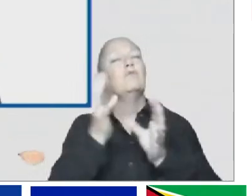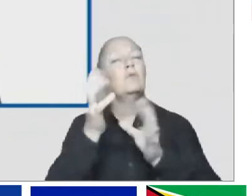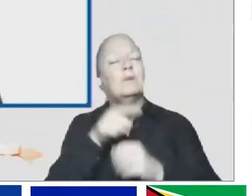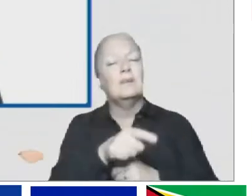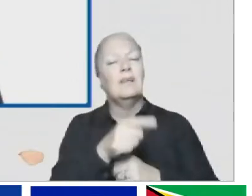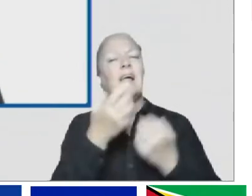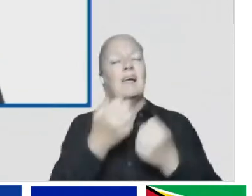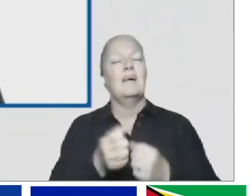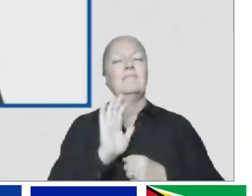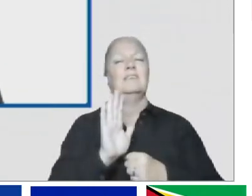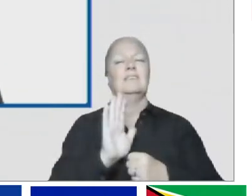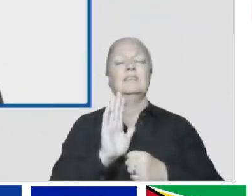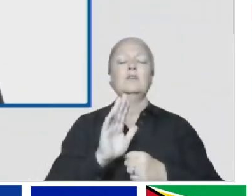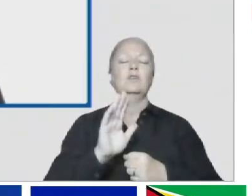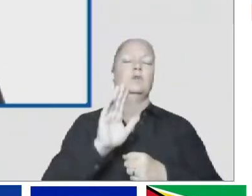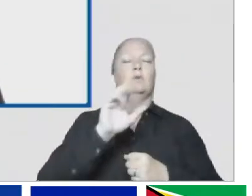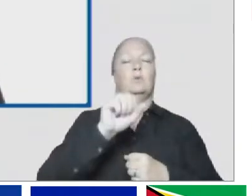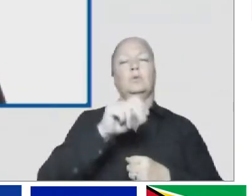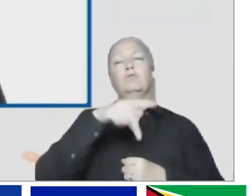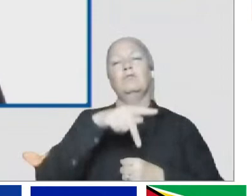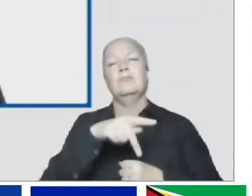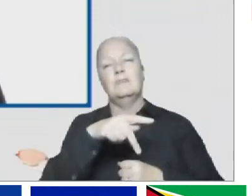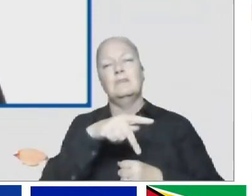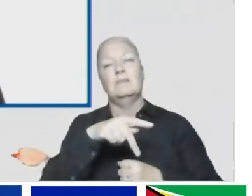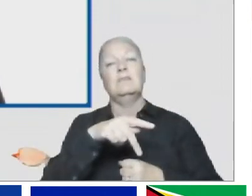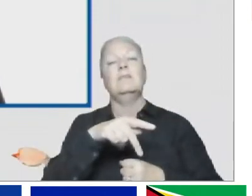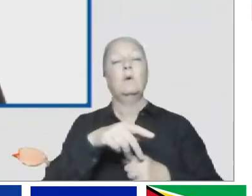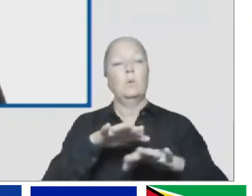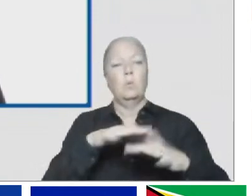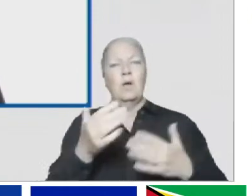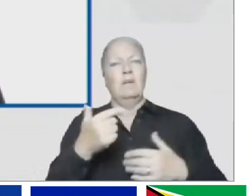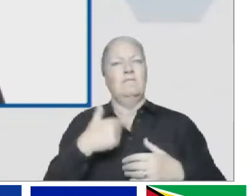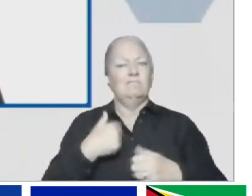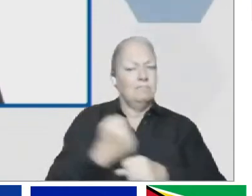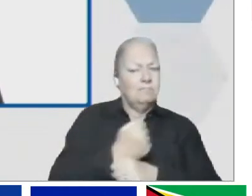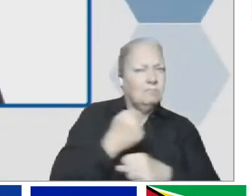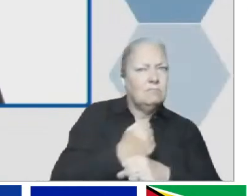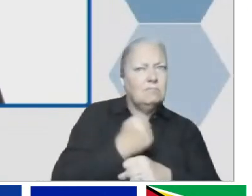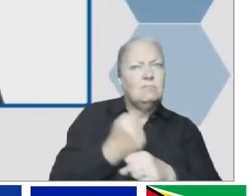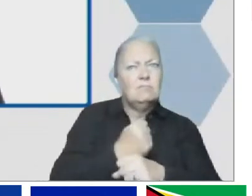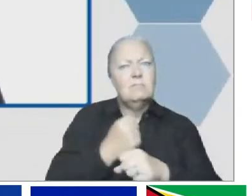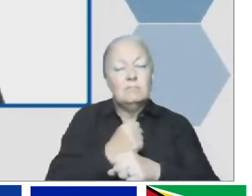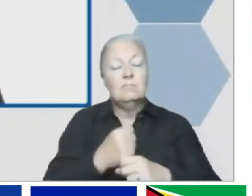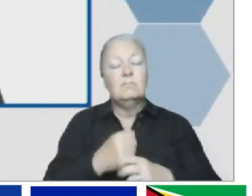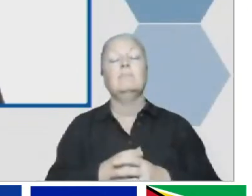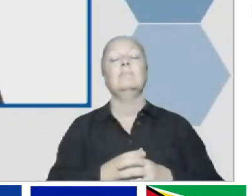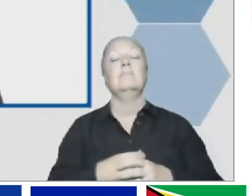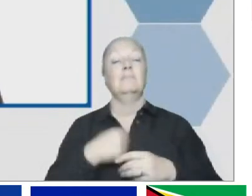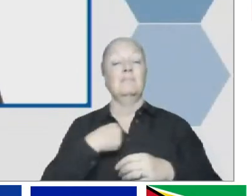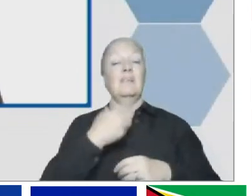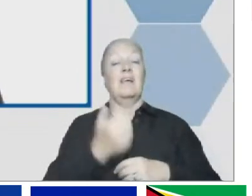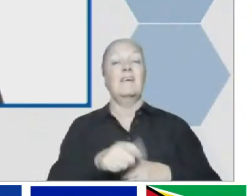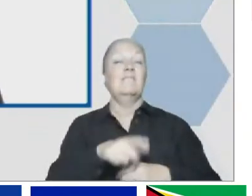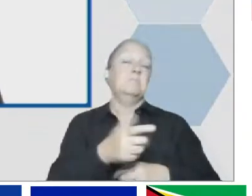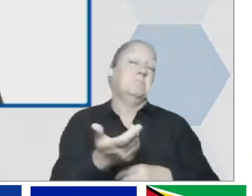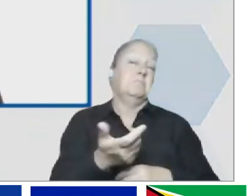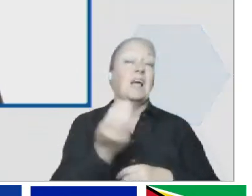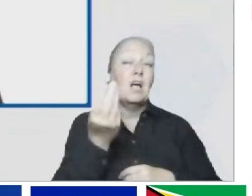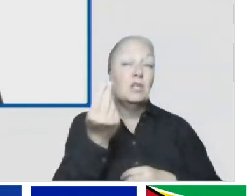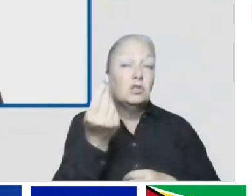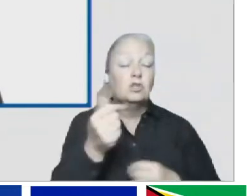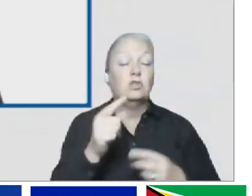the stabilizing effect of the social protection measures, which included cash and in-kind transfers,